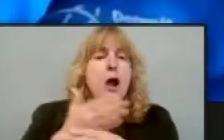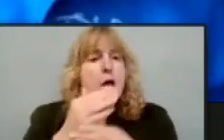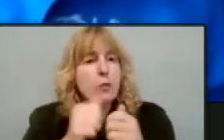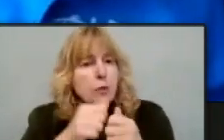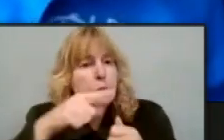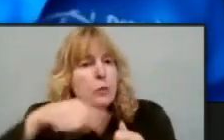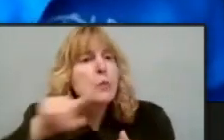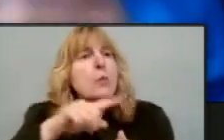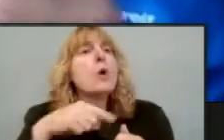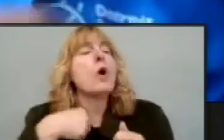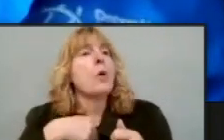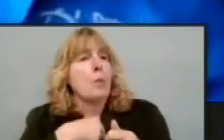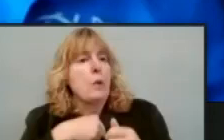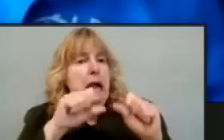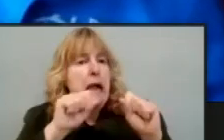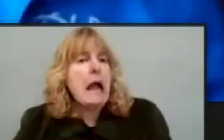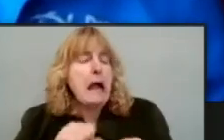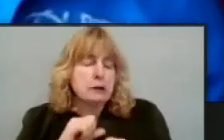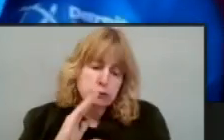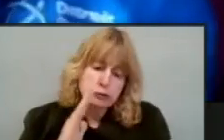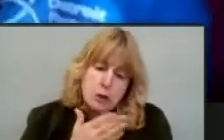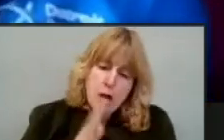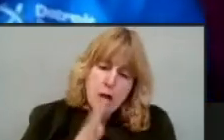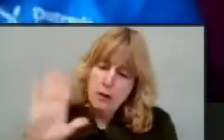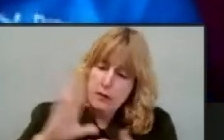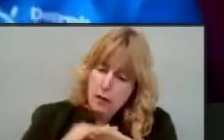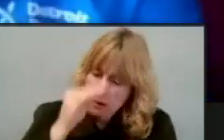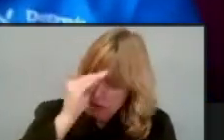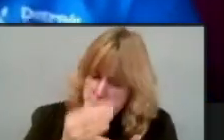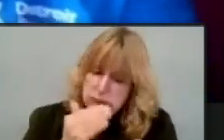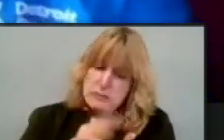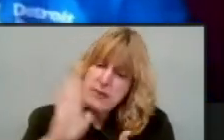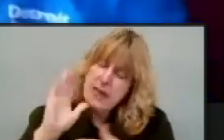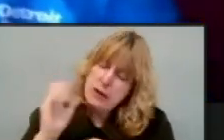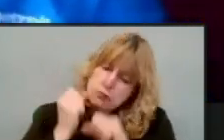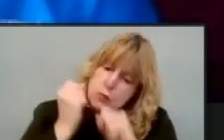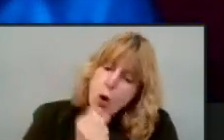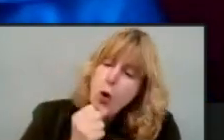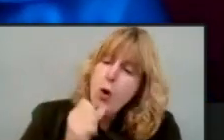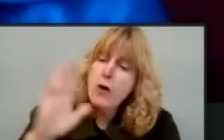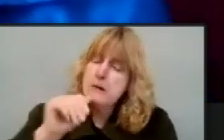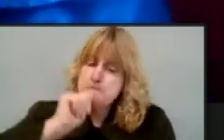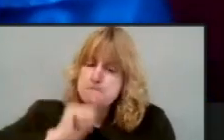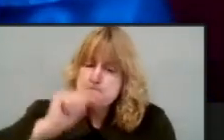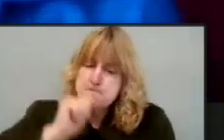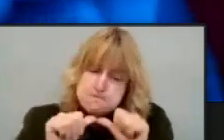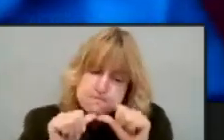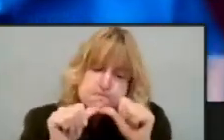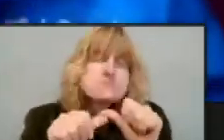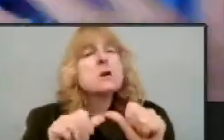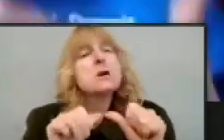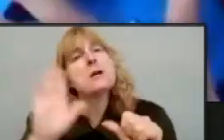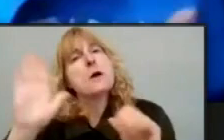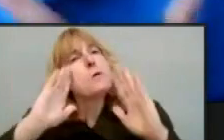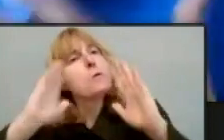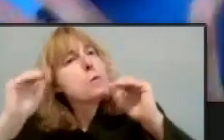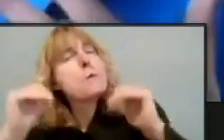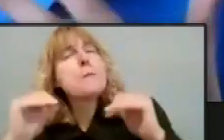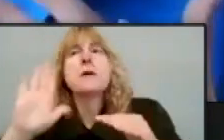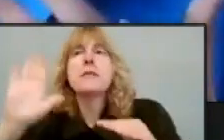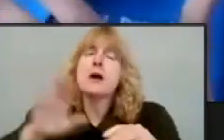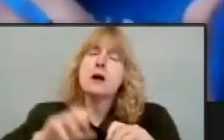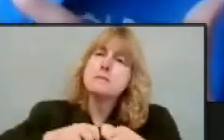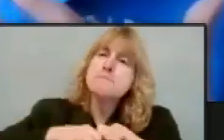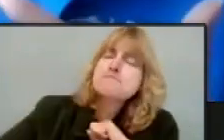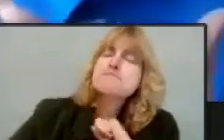their strengths, their perseverance, their fortitude, their hopes, and their pains, and integrate that